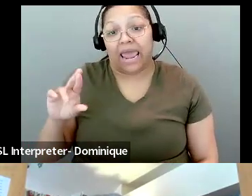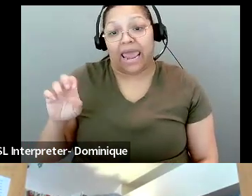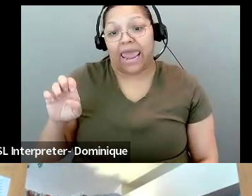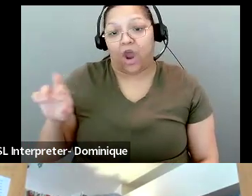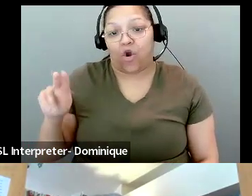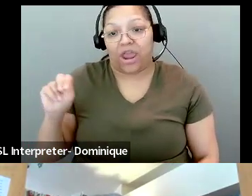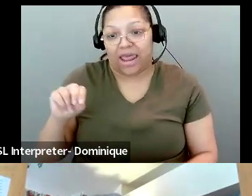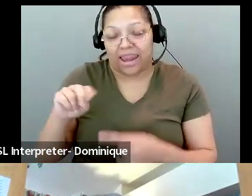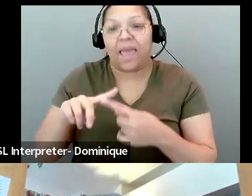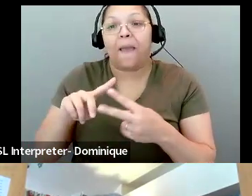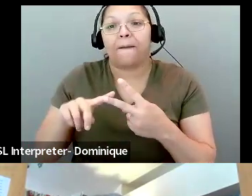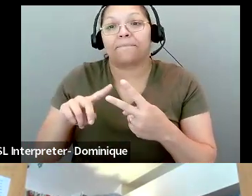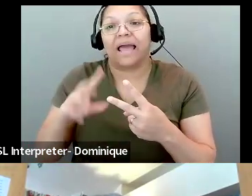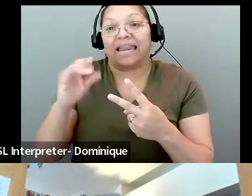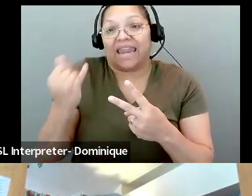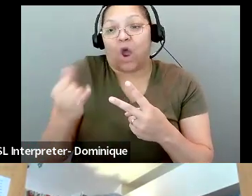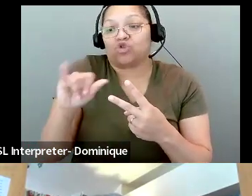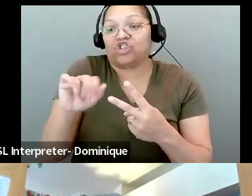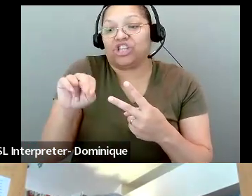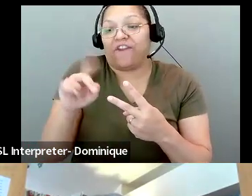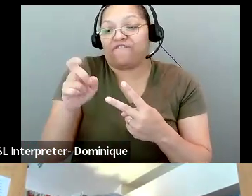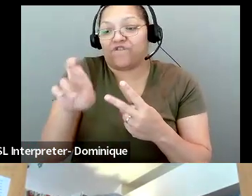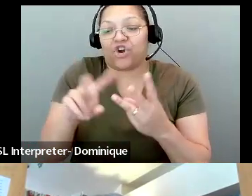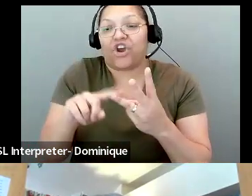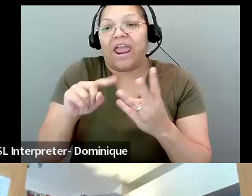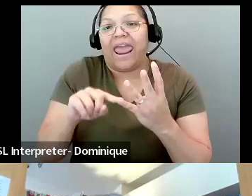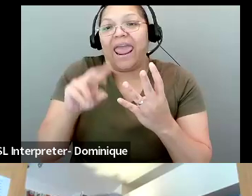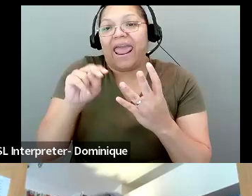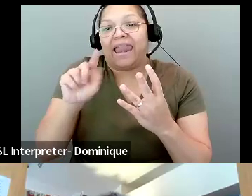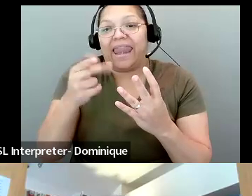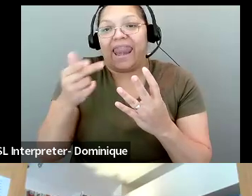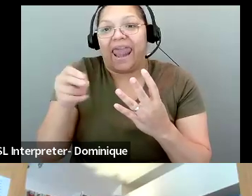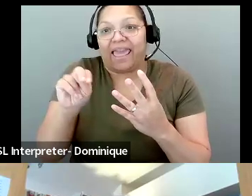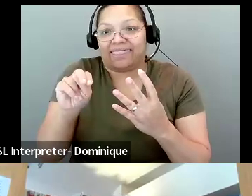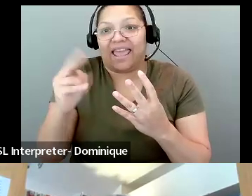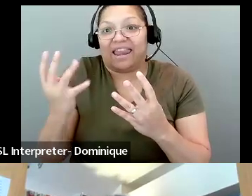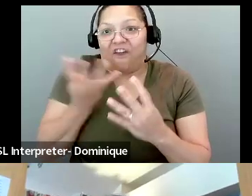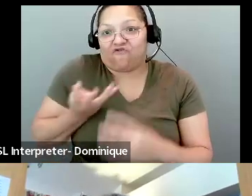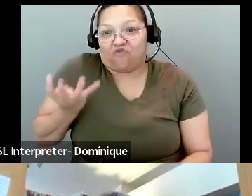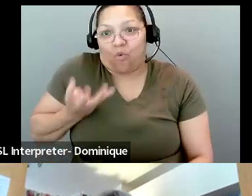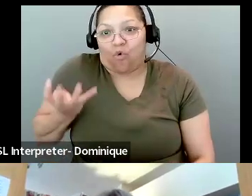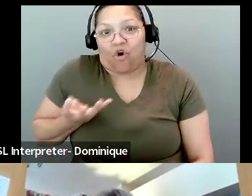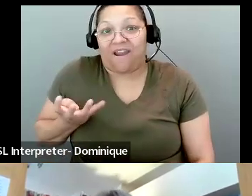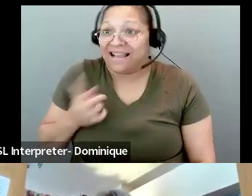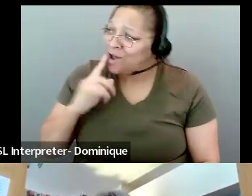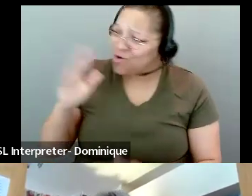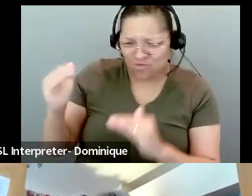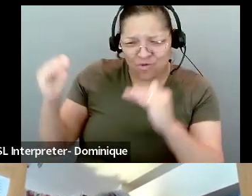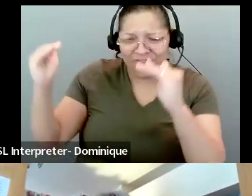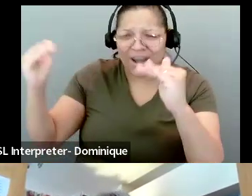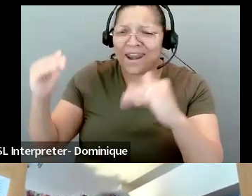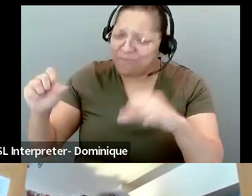me, Aaron, Jennifer, and Nathan. So it's an office of 4. Wow. Nice. And Right, moving up. All